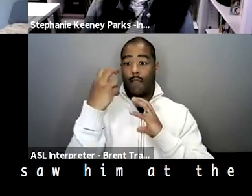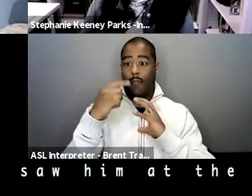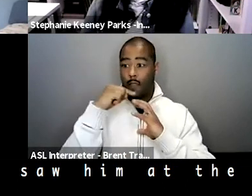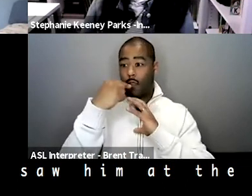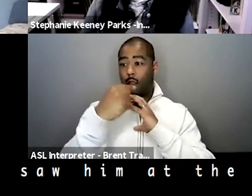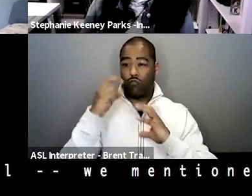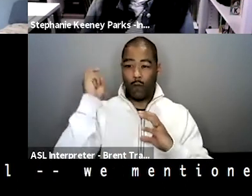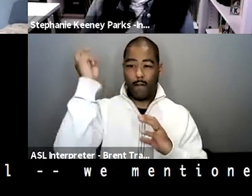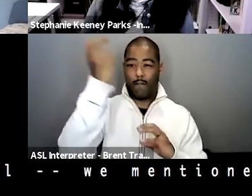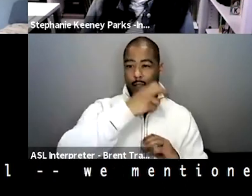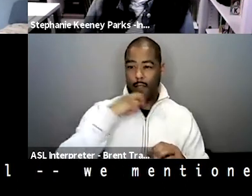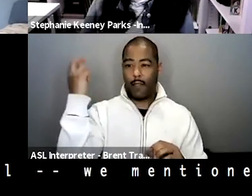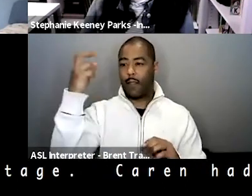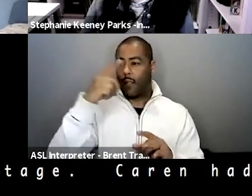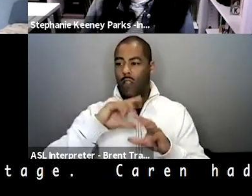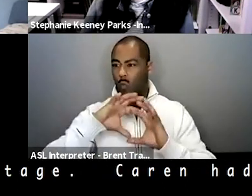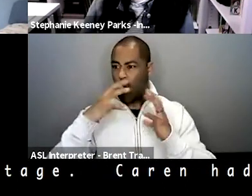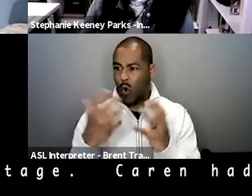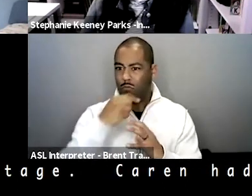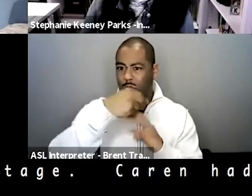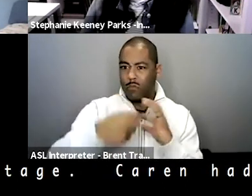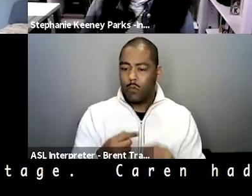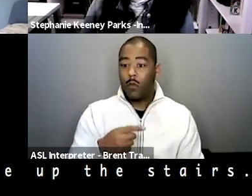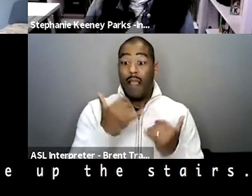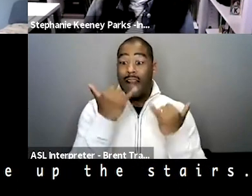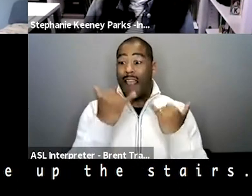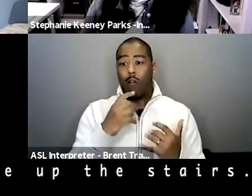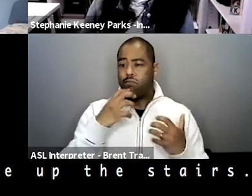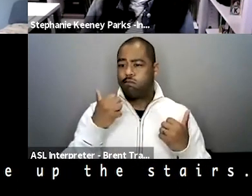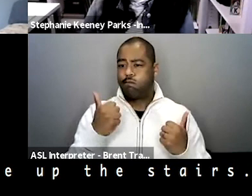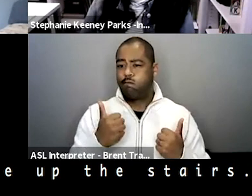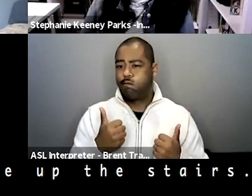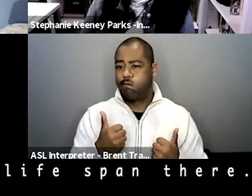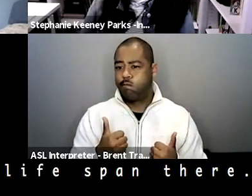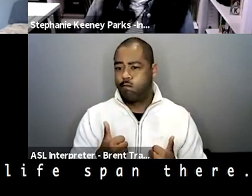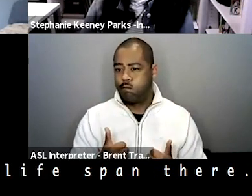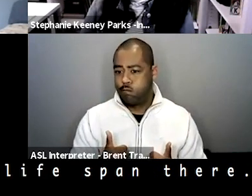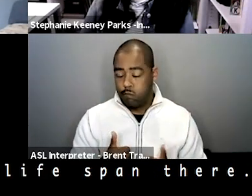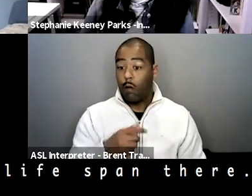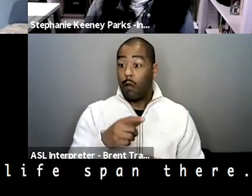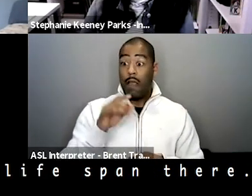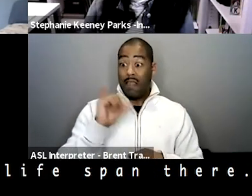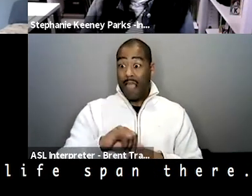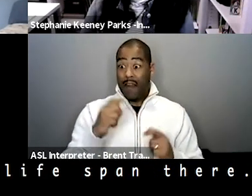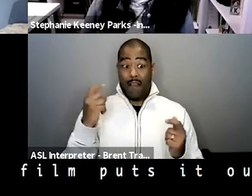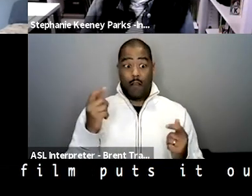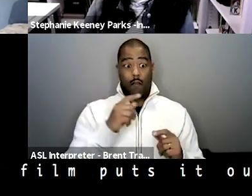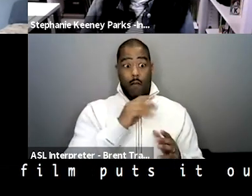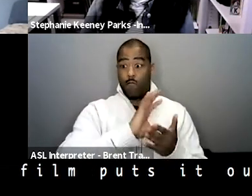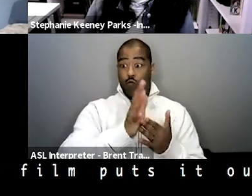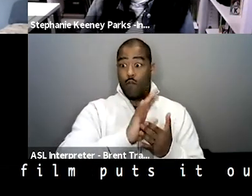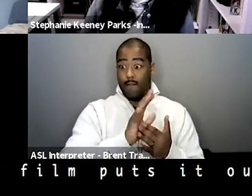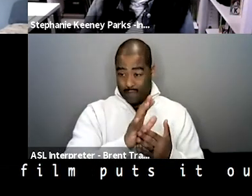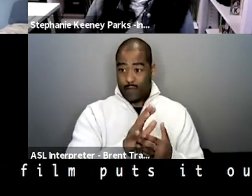film festival and we mentioned it, he came up on the stage. Caren had to go down and help him come up the stairs. We've seen a lifespan there. And